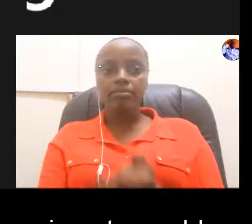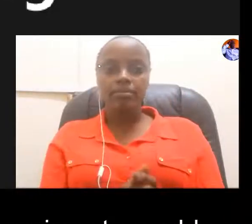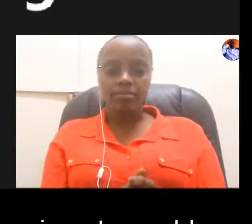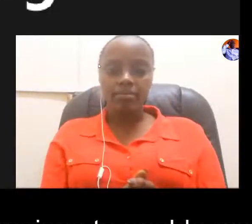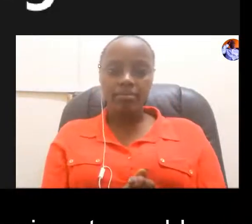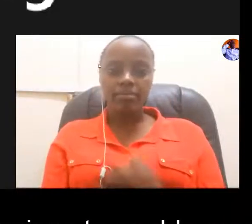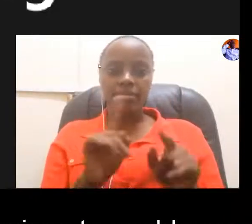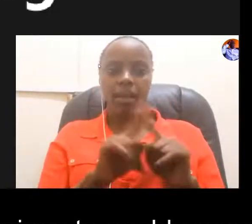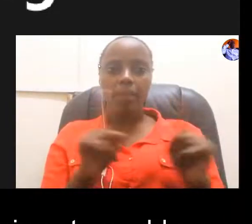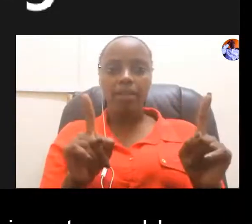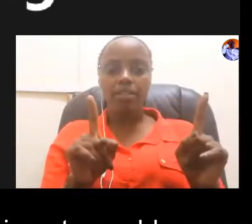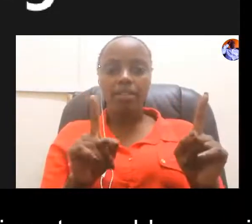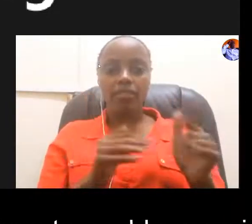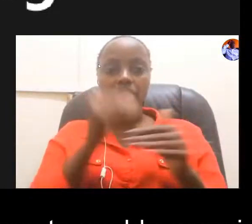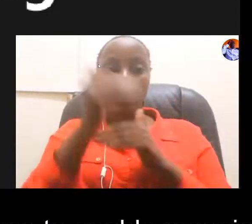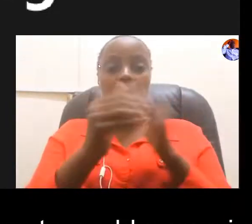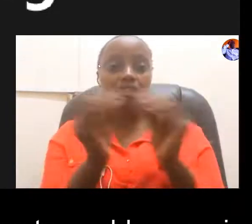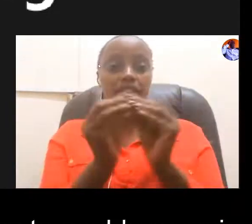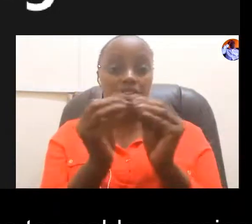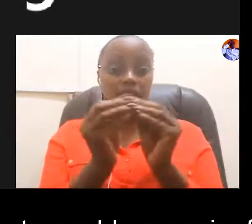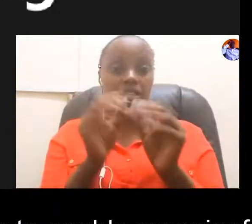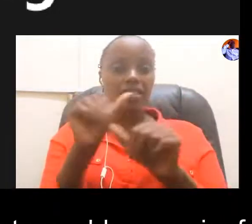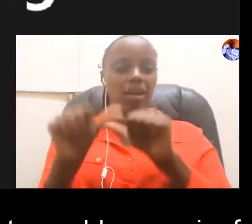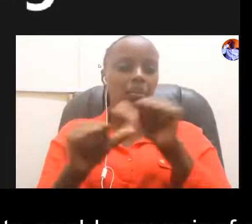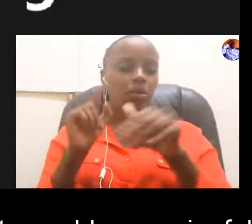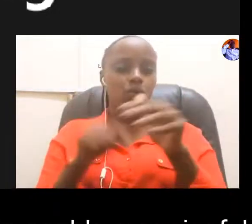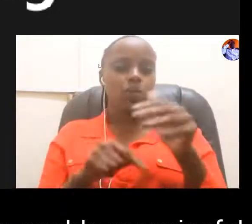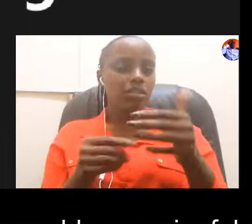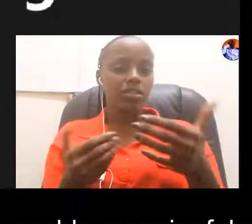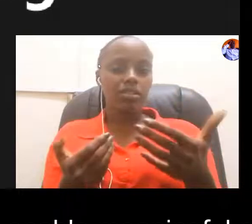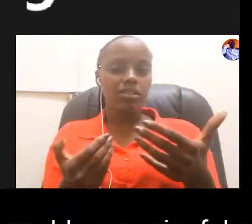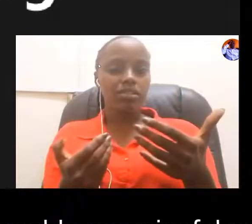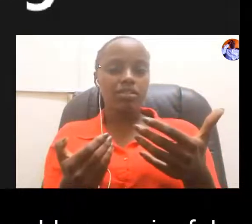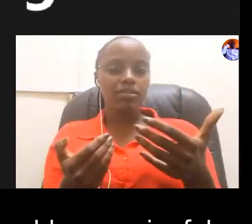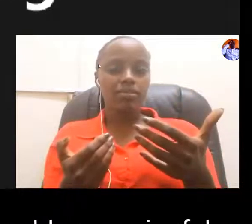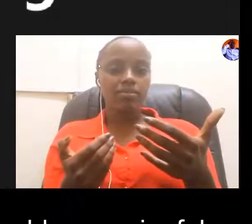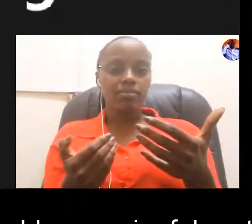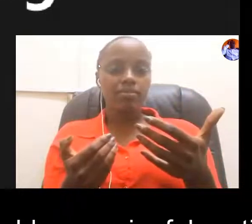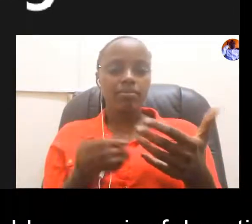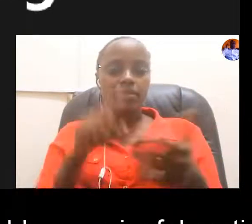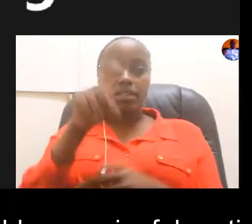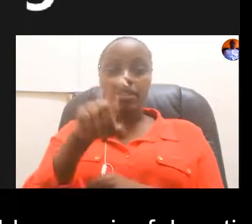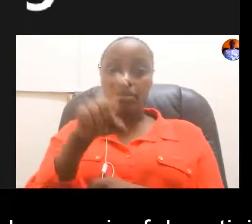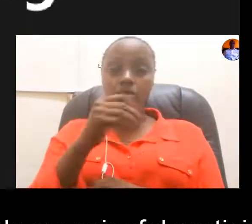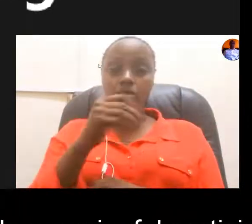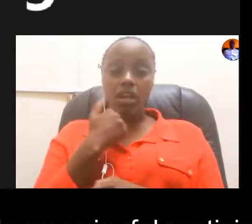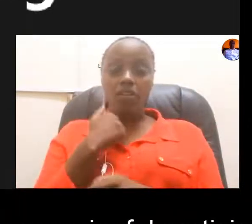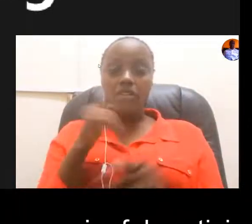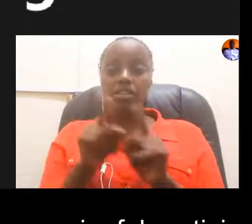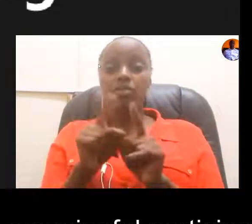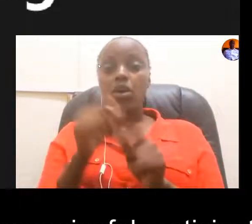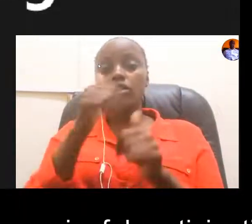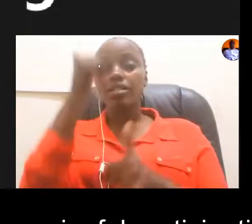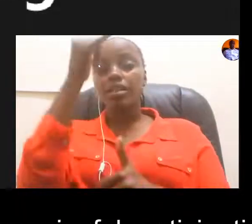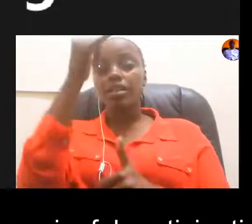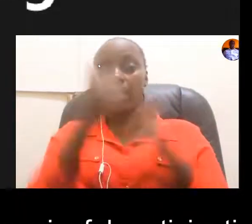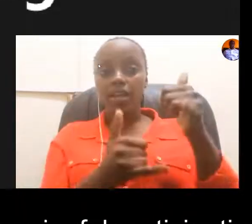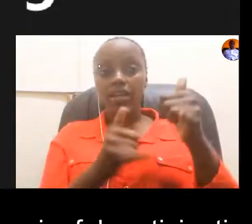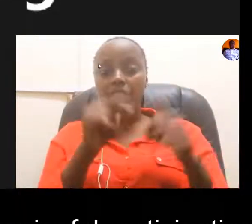But I think the next session really is, I think, should have been the one crowning